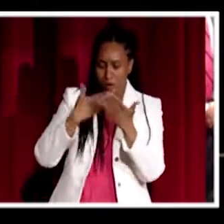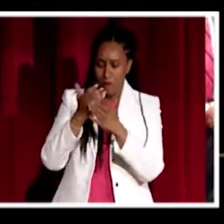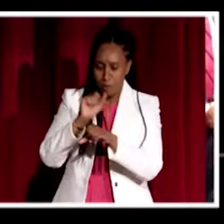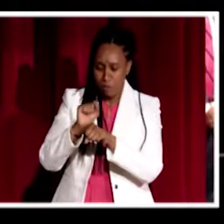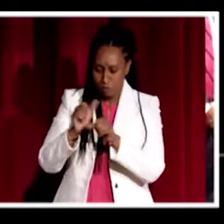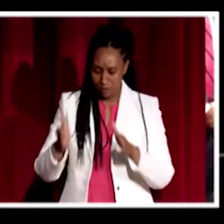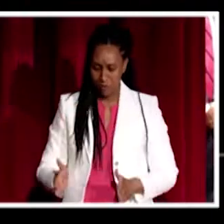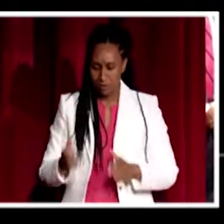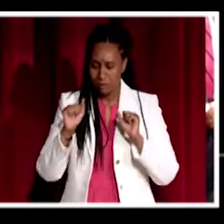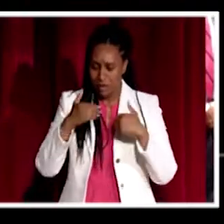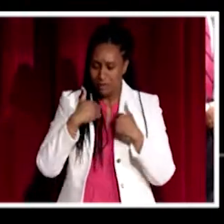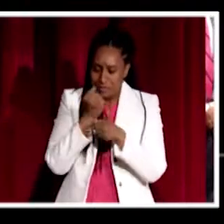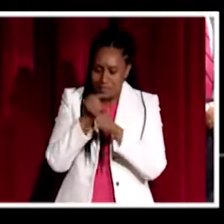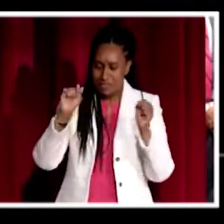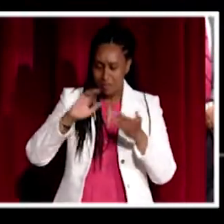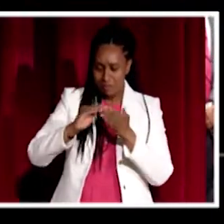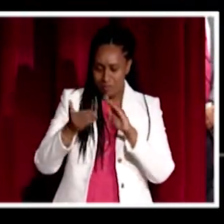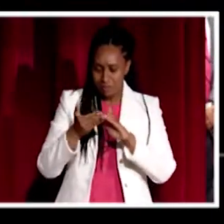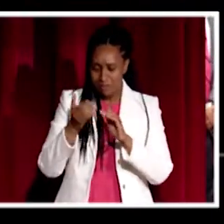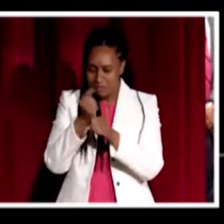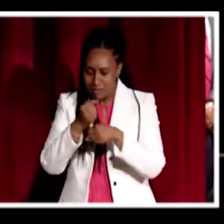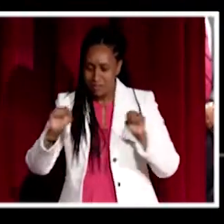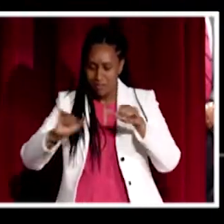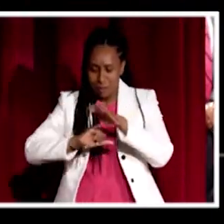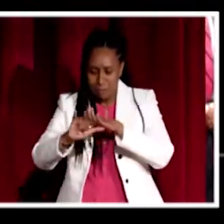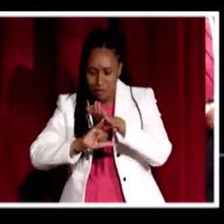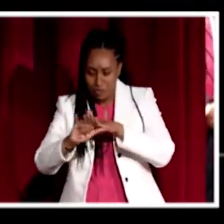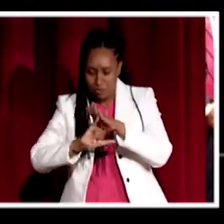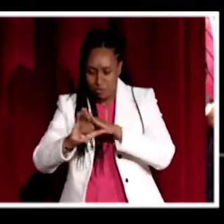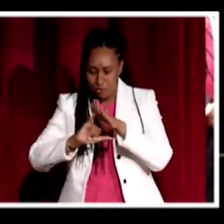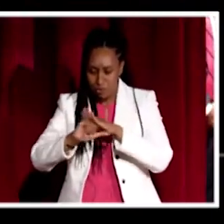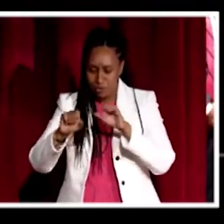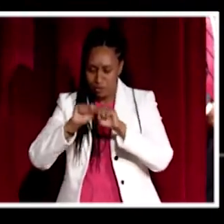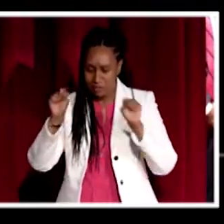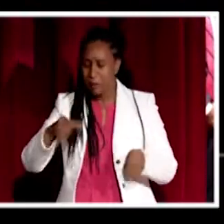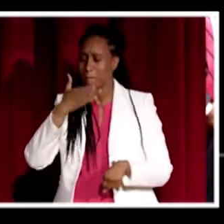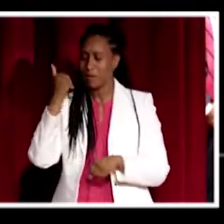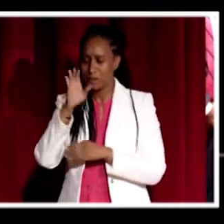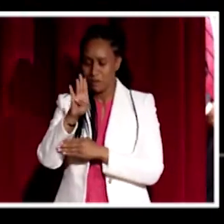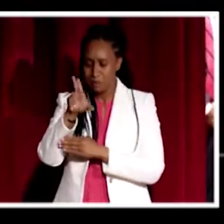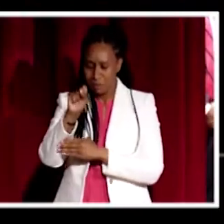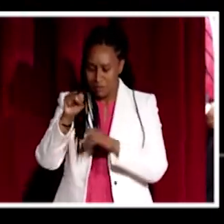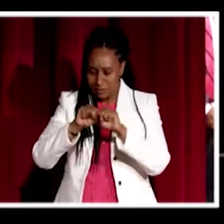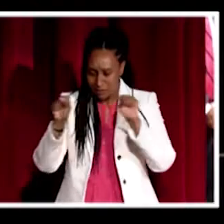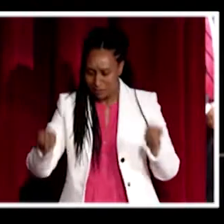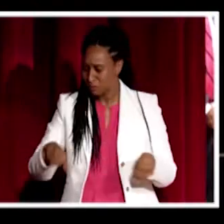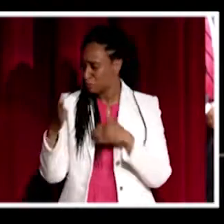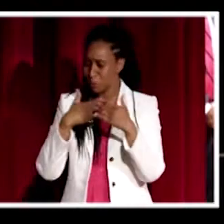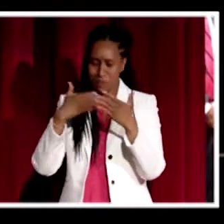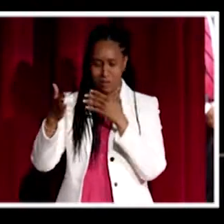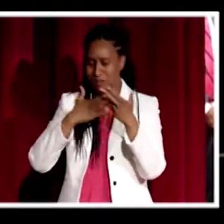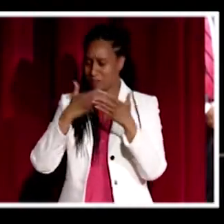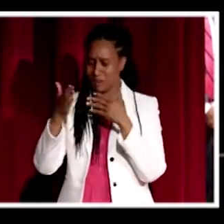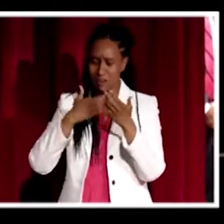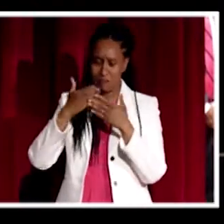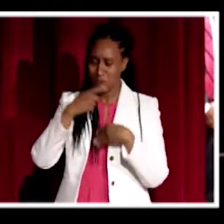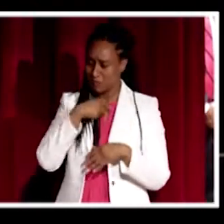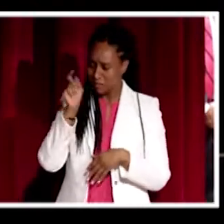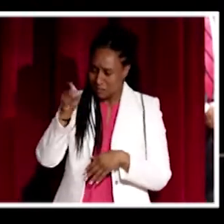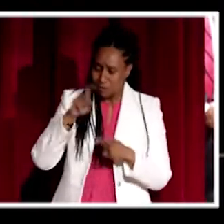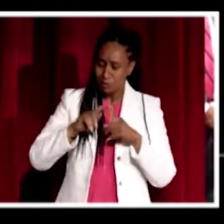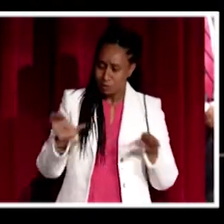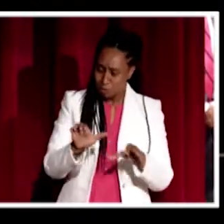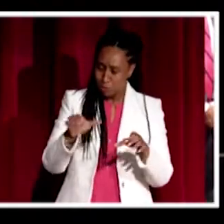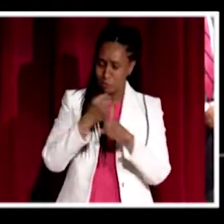have a safe city, a safe metro system, a better bus system, God, that whatever it is that we need to do